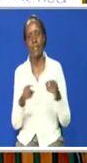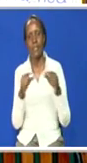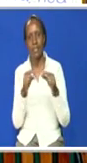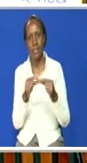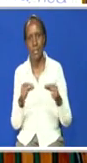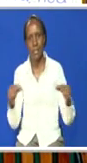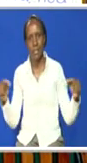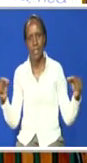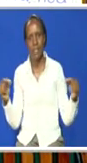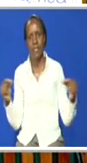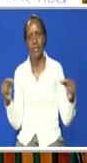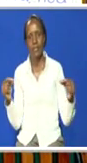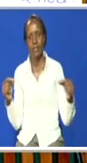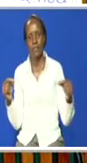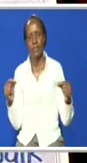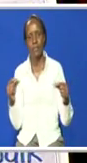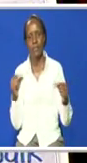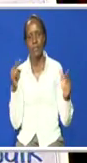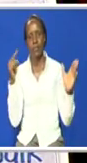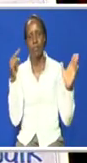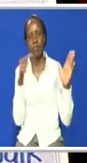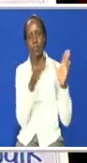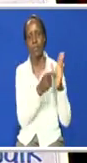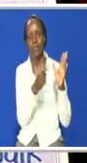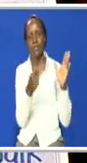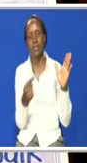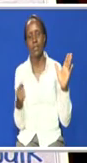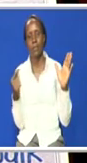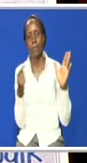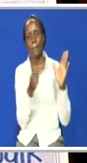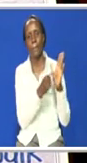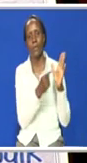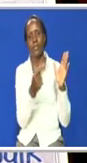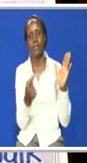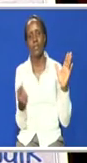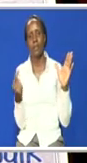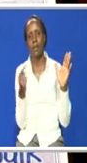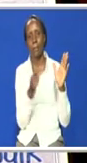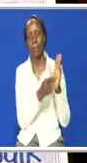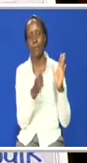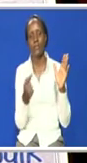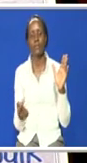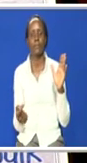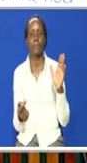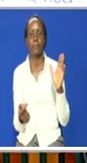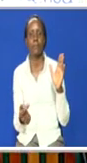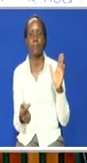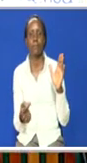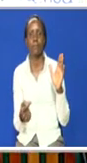a stick, point, point, points.